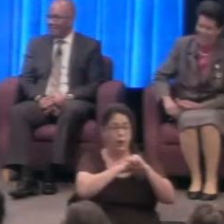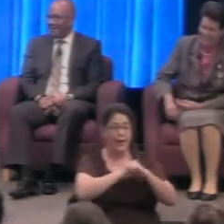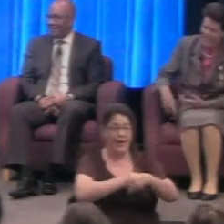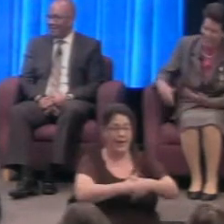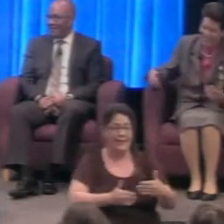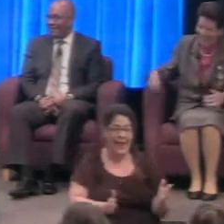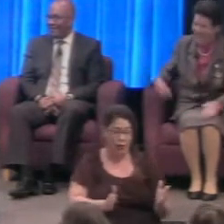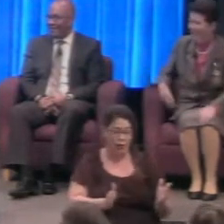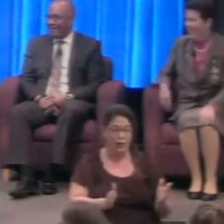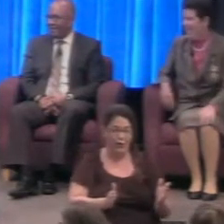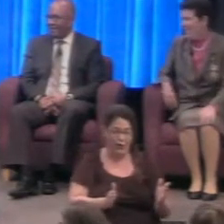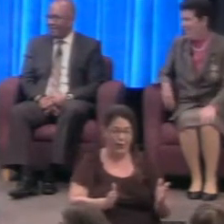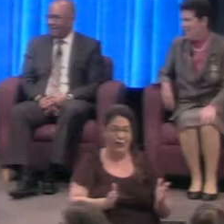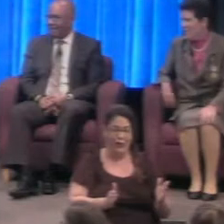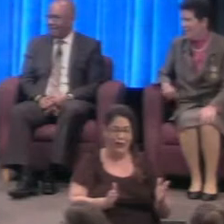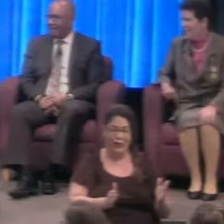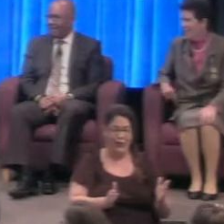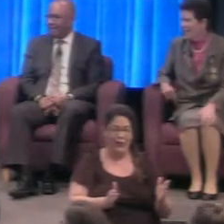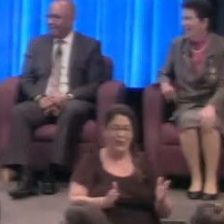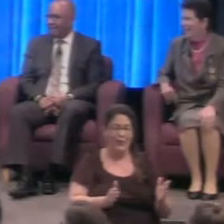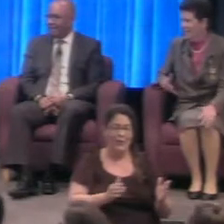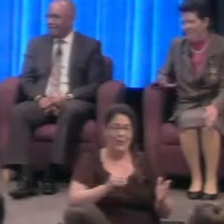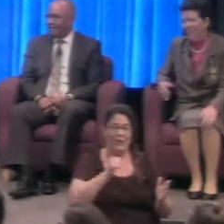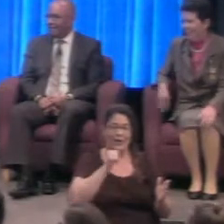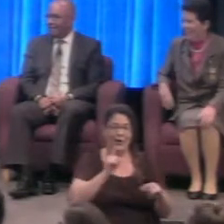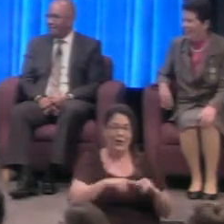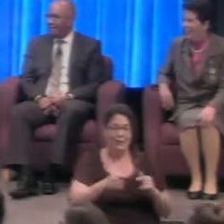we didn't know how to get it here.